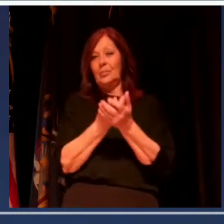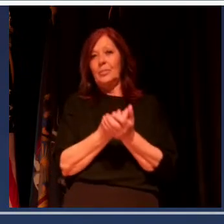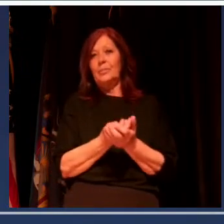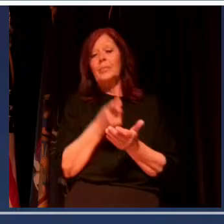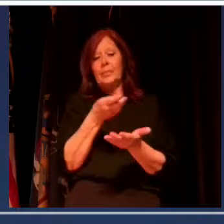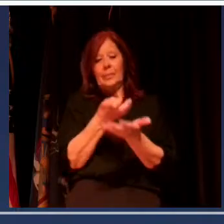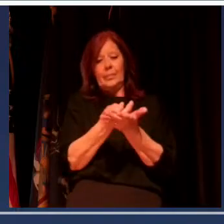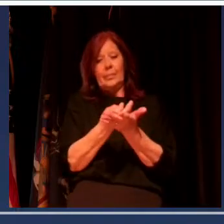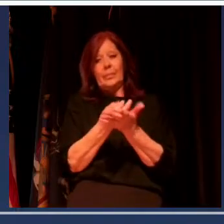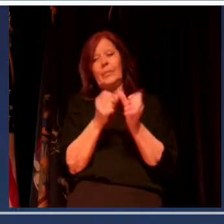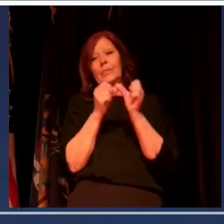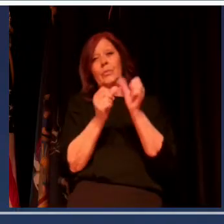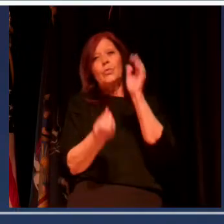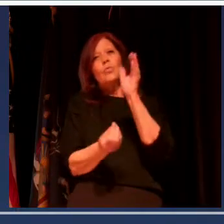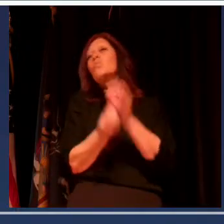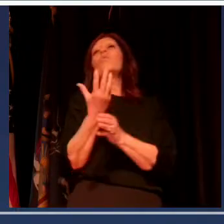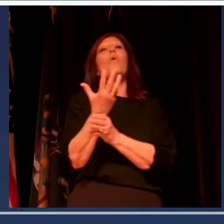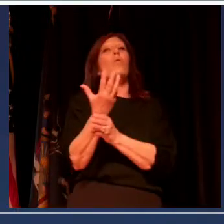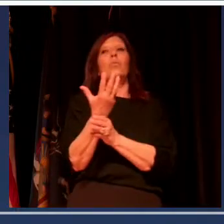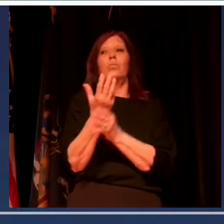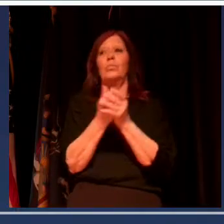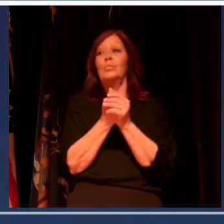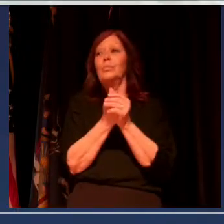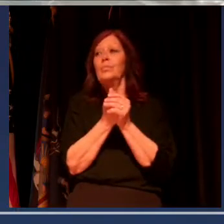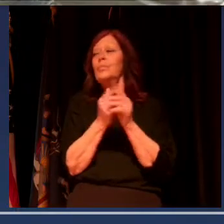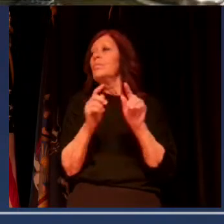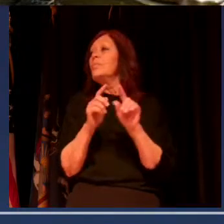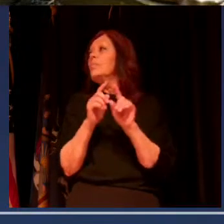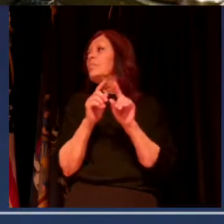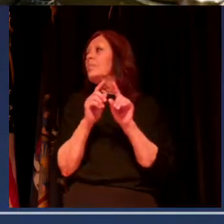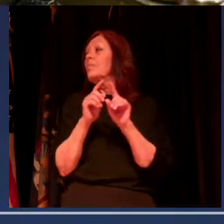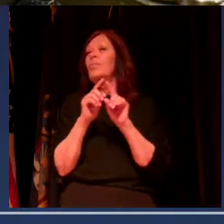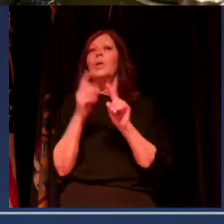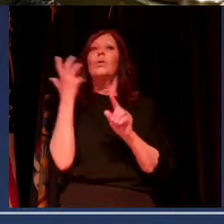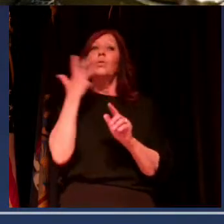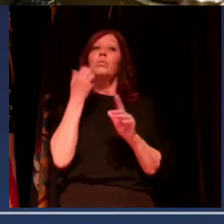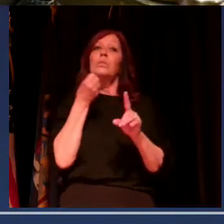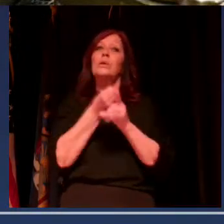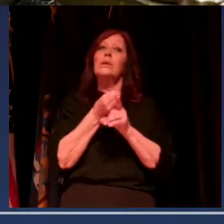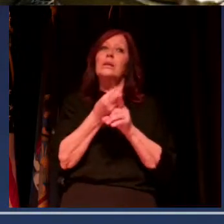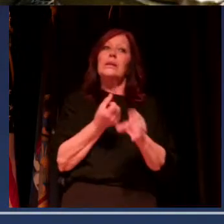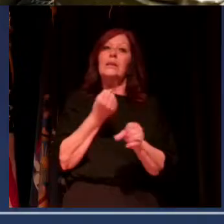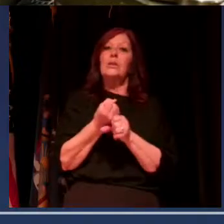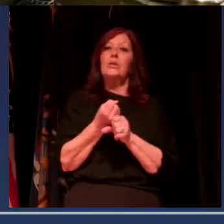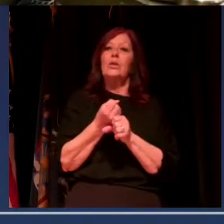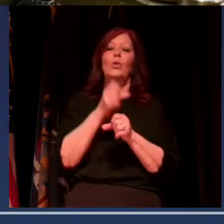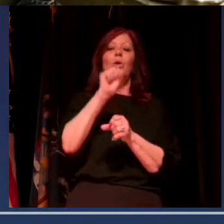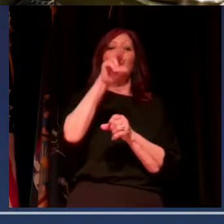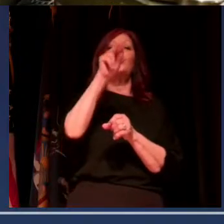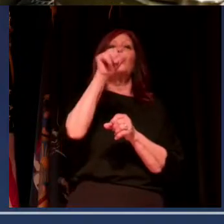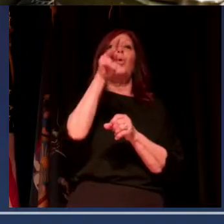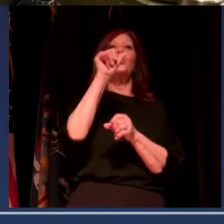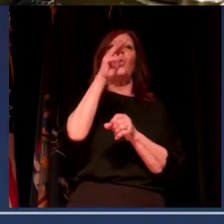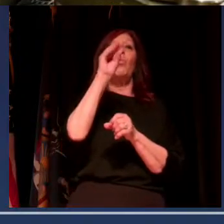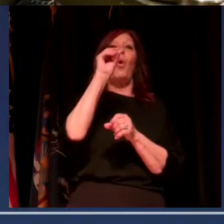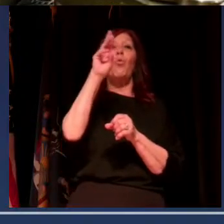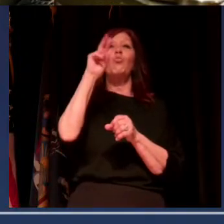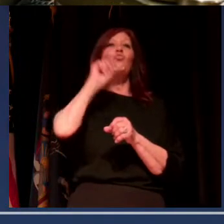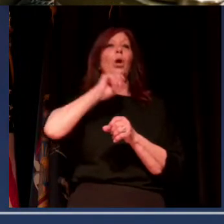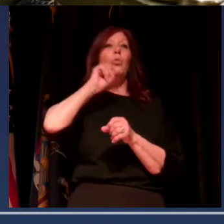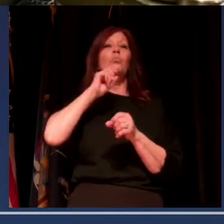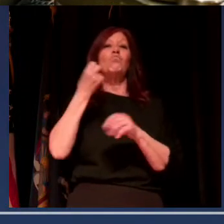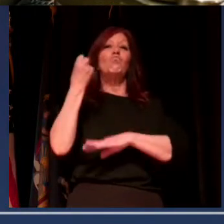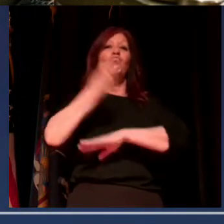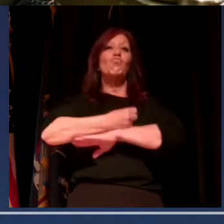economy continues to grow and diversify, but it took a gut punch this past year when Sumitomo Rubber announced it was closing its